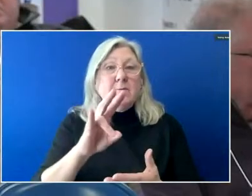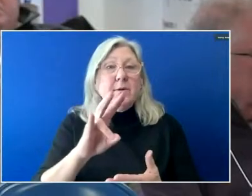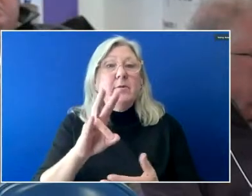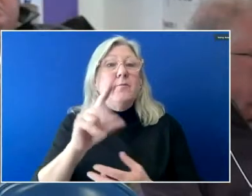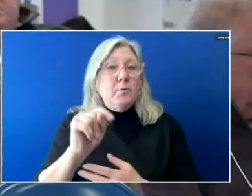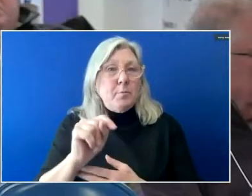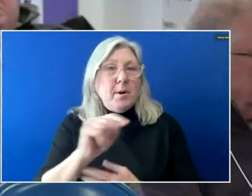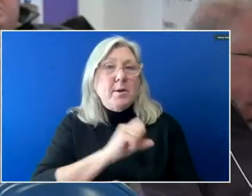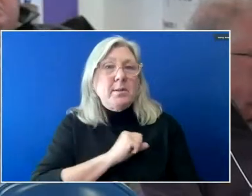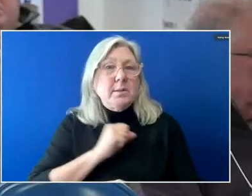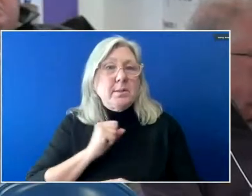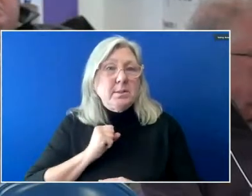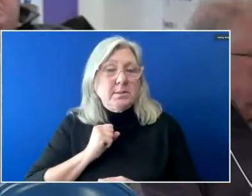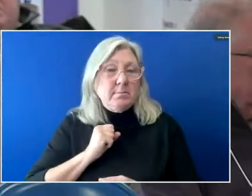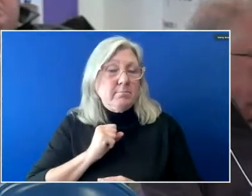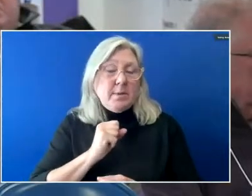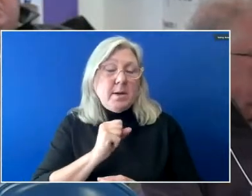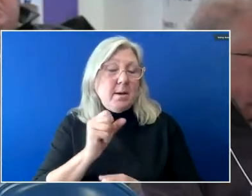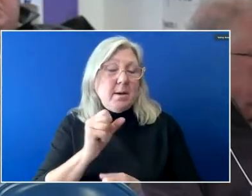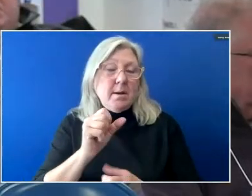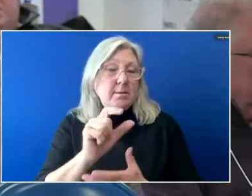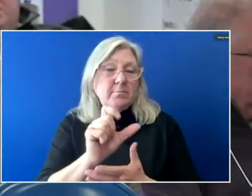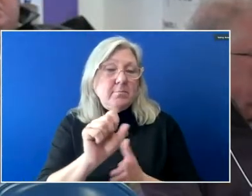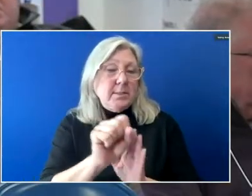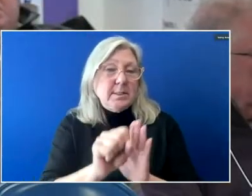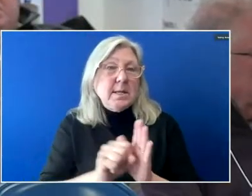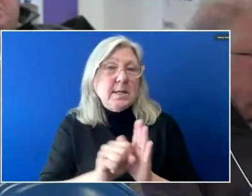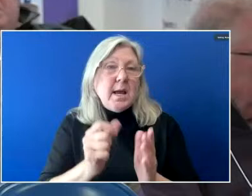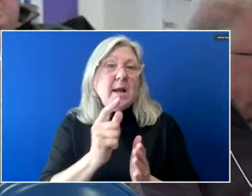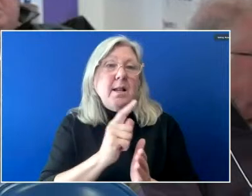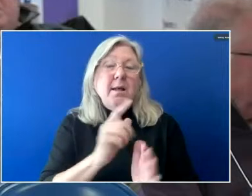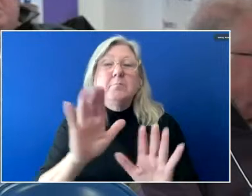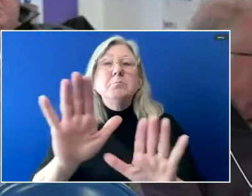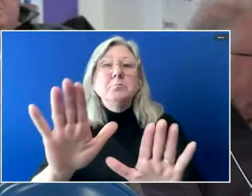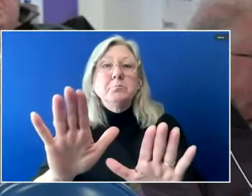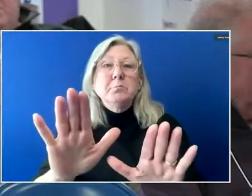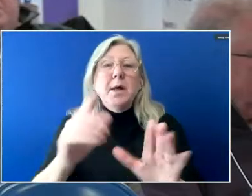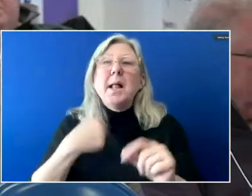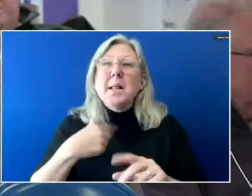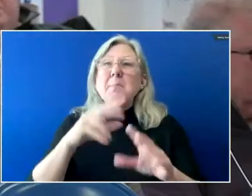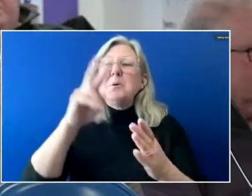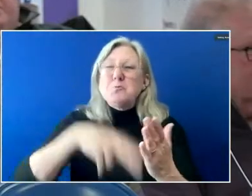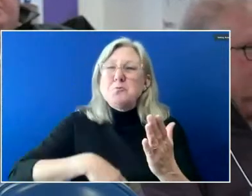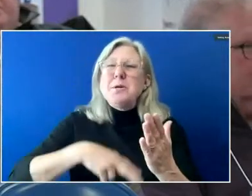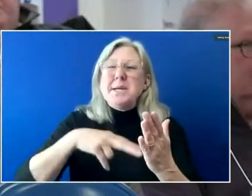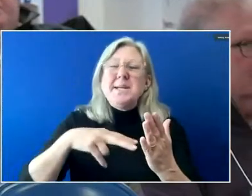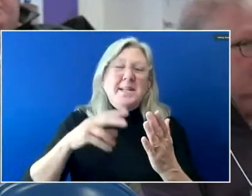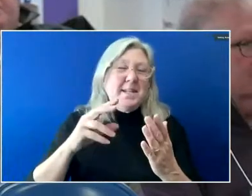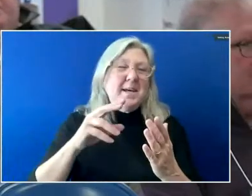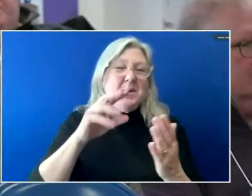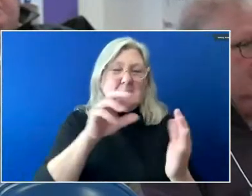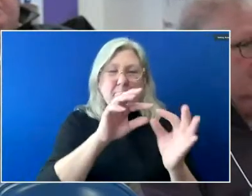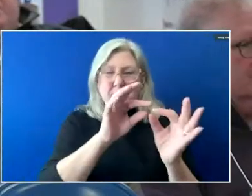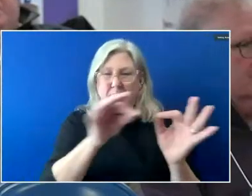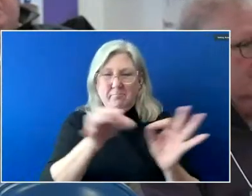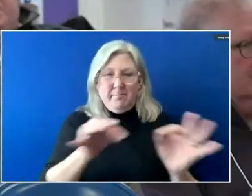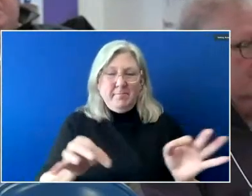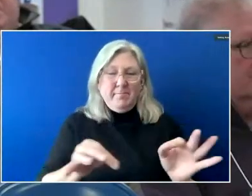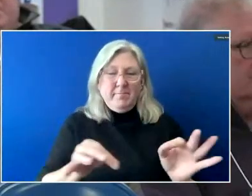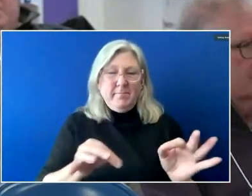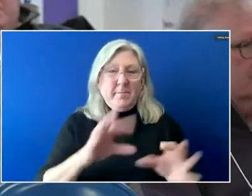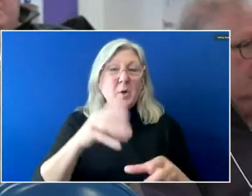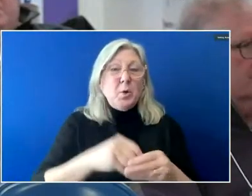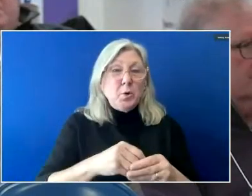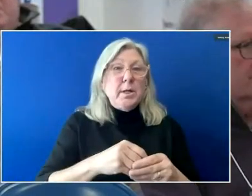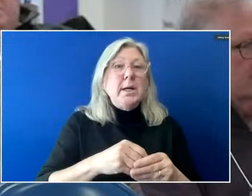amongst us both sorry let me read the resolution text including both Vermont state senators of Windham County and two